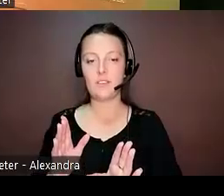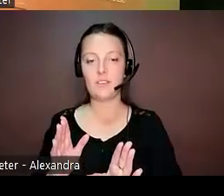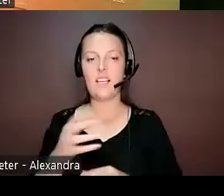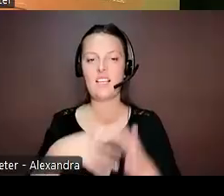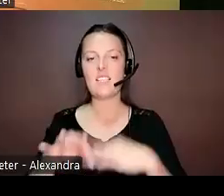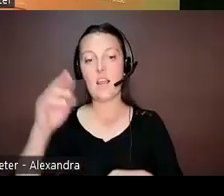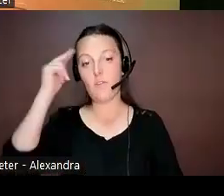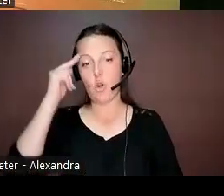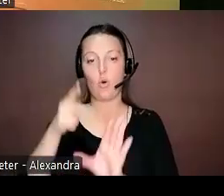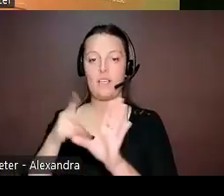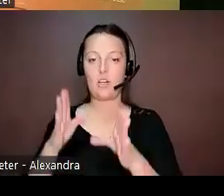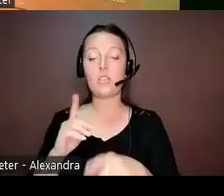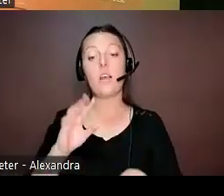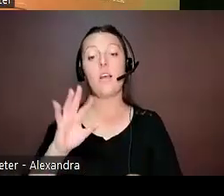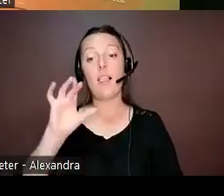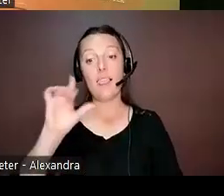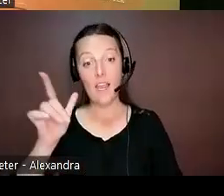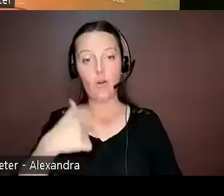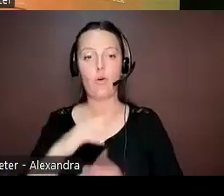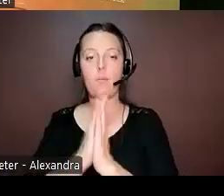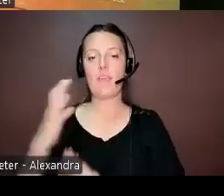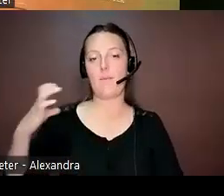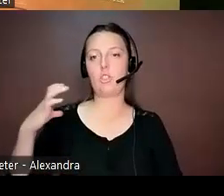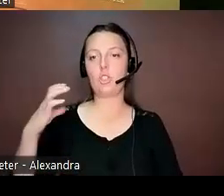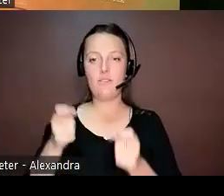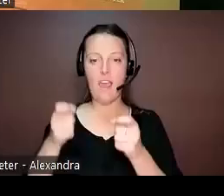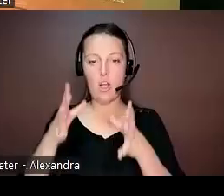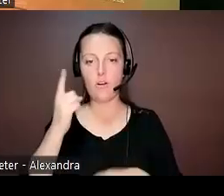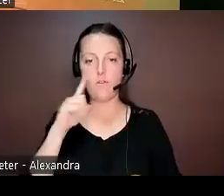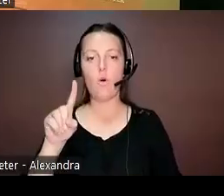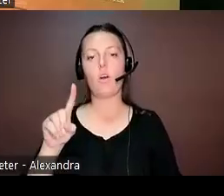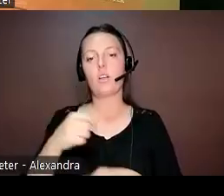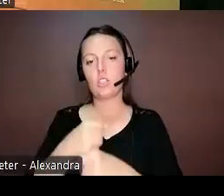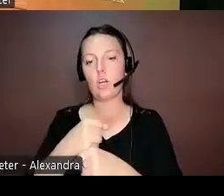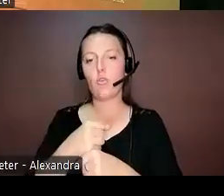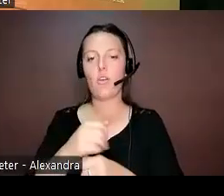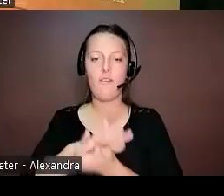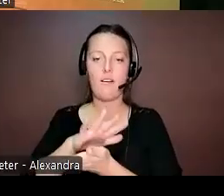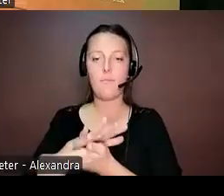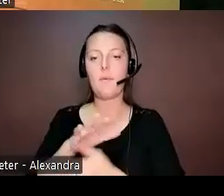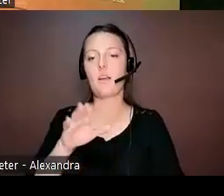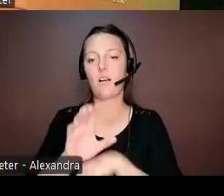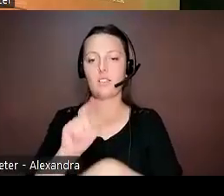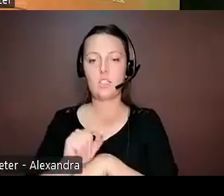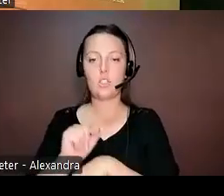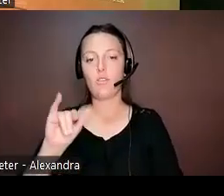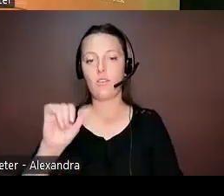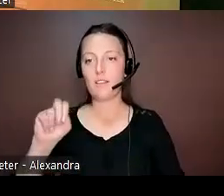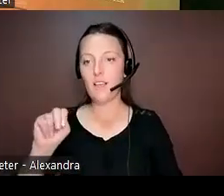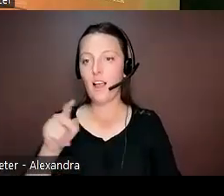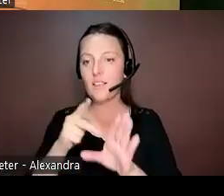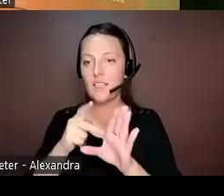for the Journal of Academic Consultation Liaison Psychiatry. And I established the